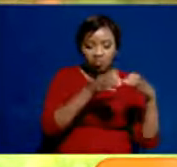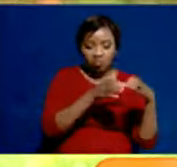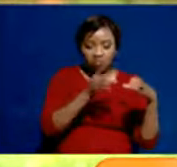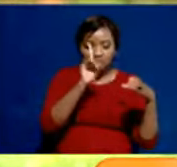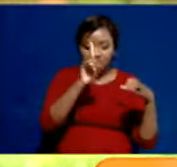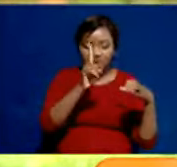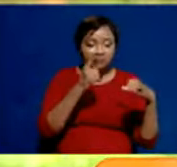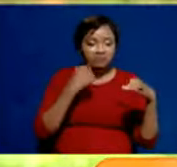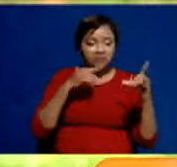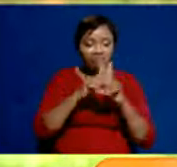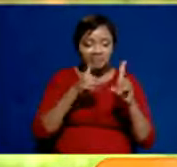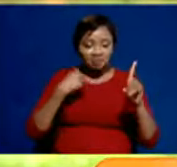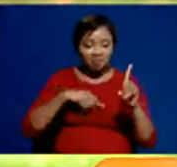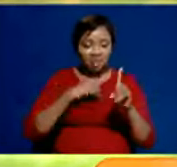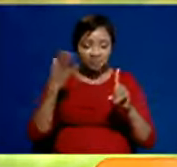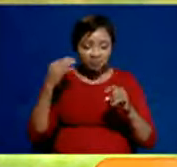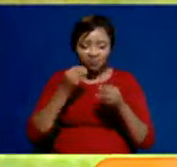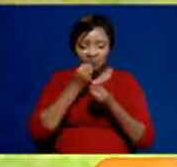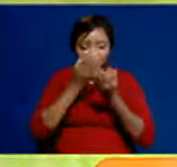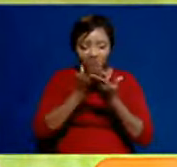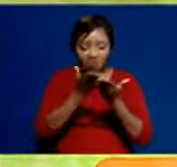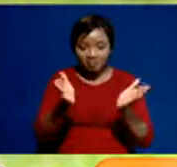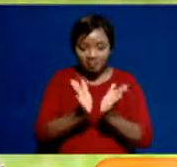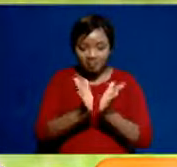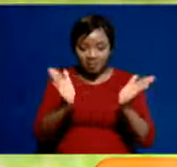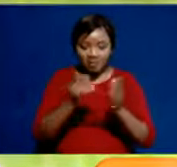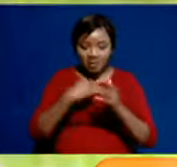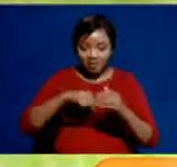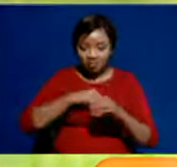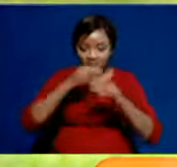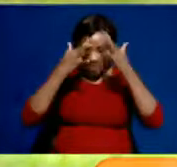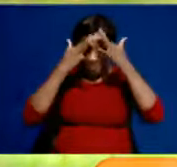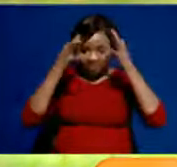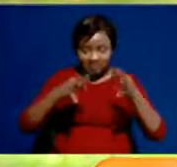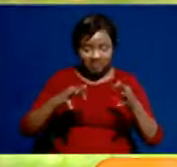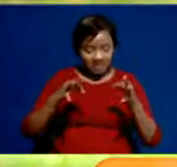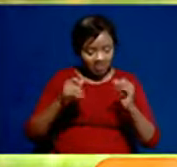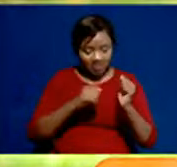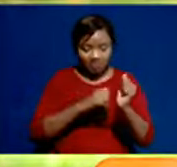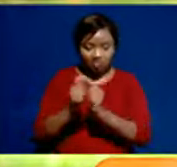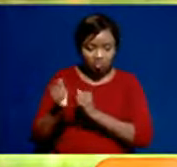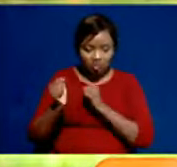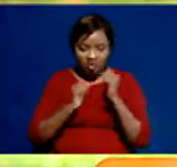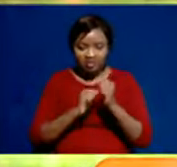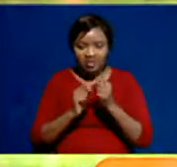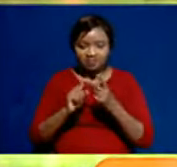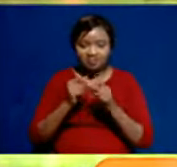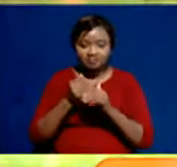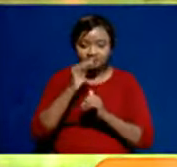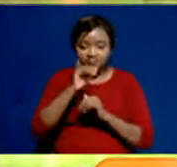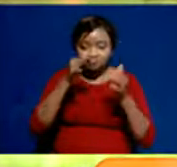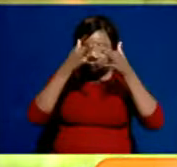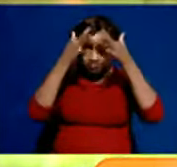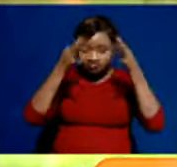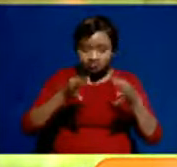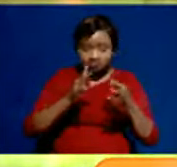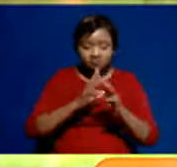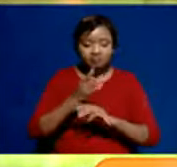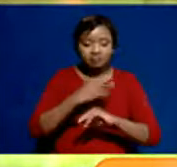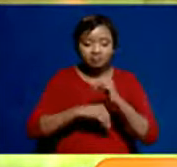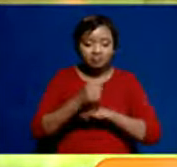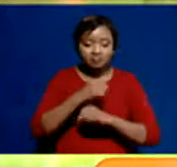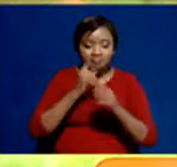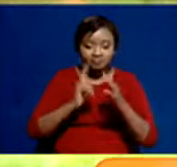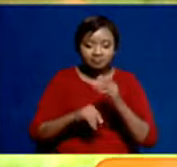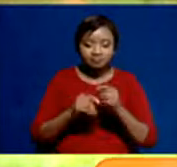we told the public. The decisions we made were collective, and the outcome of those decisions was rallies